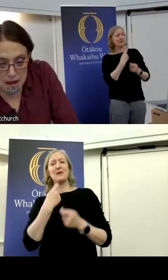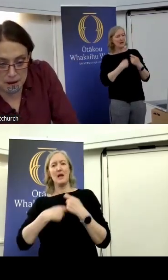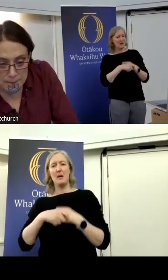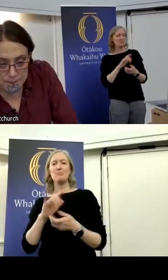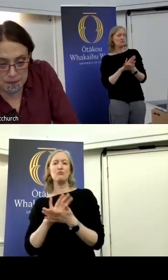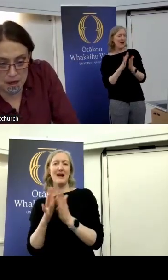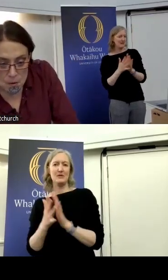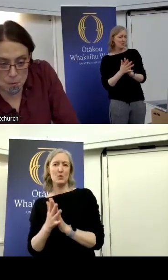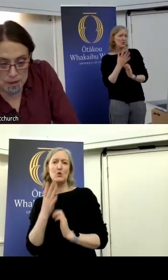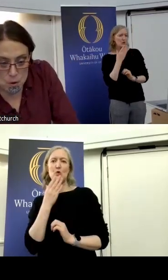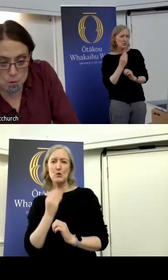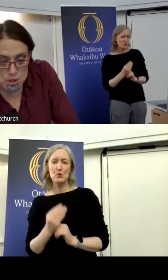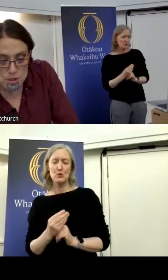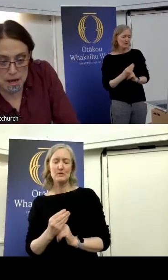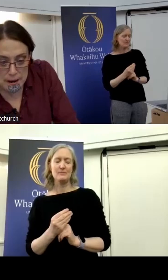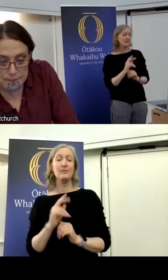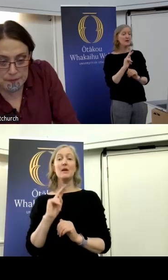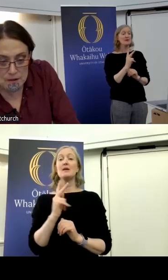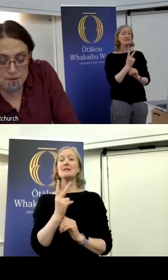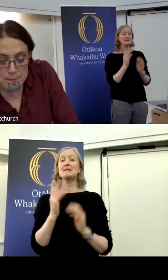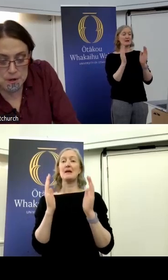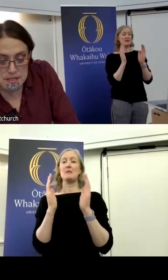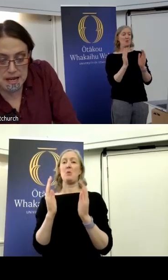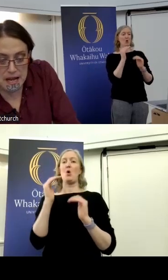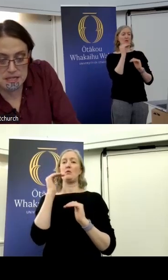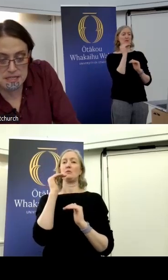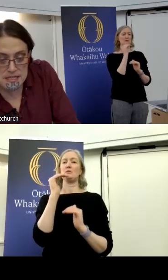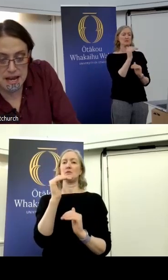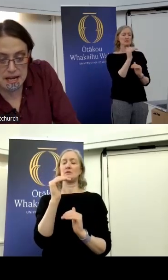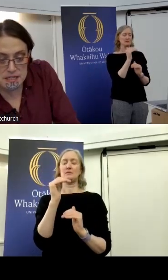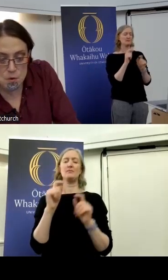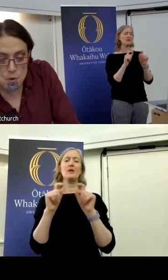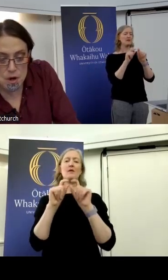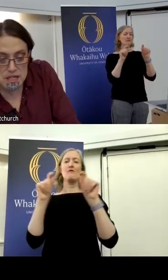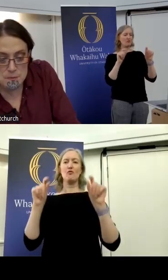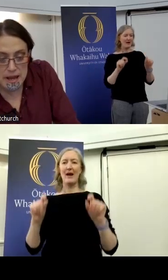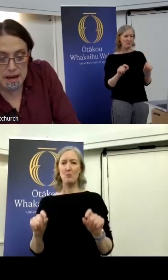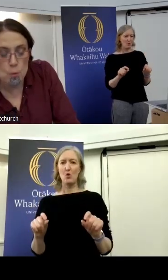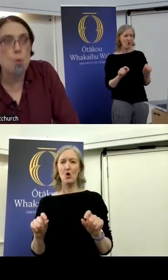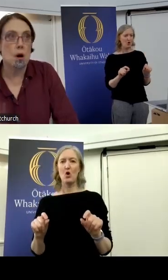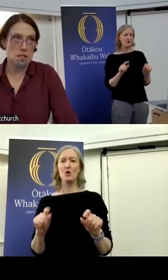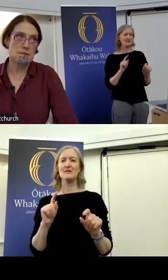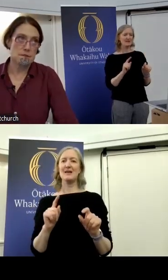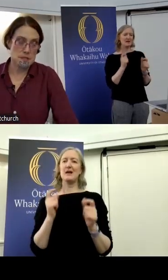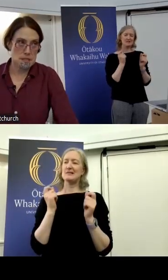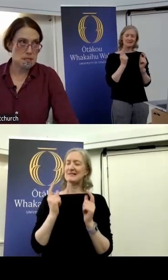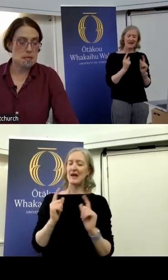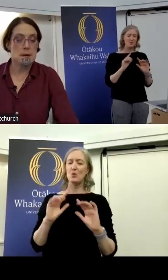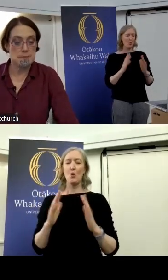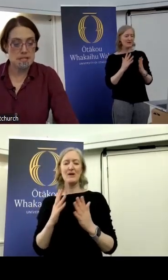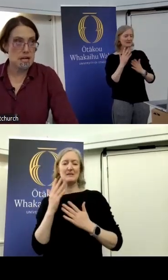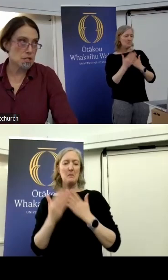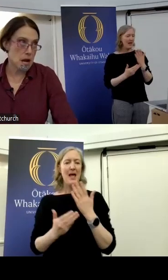have what we call frameworks that understand or explain what